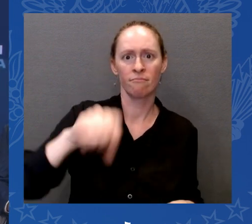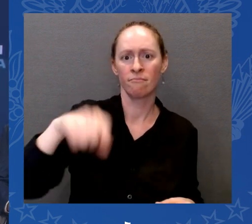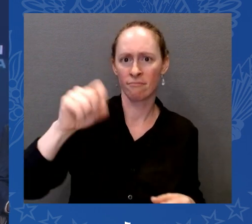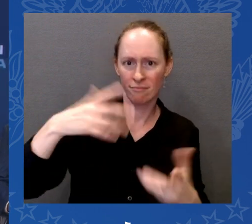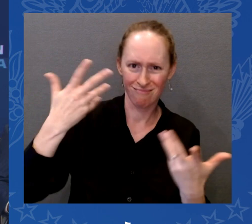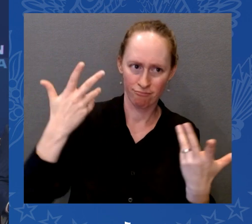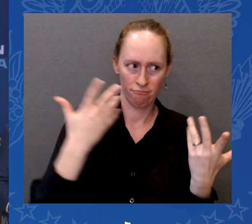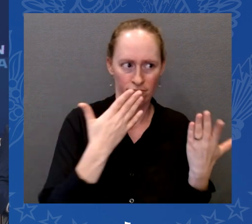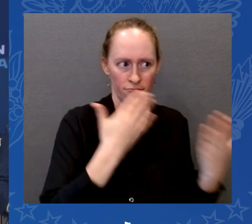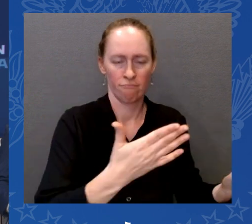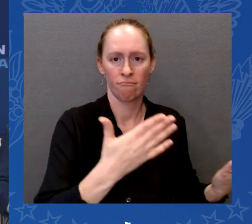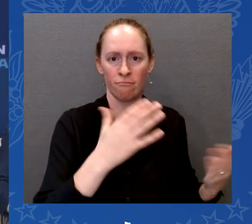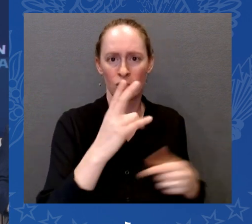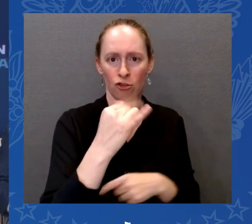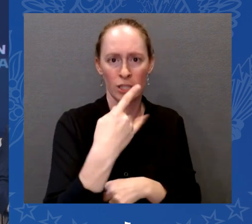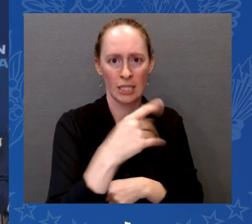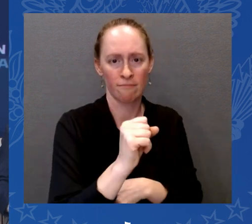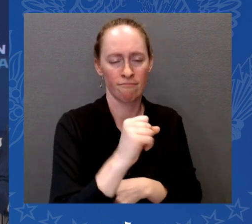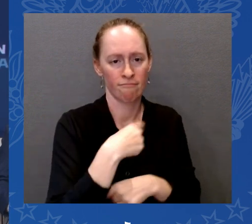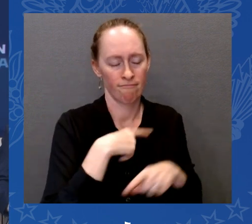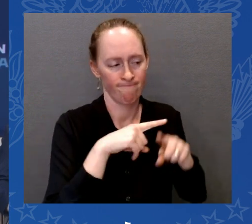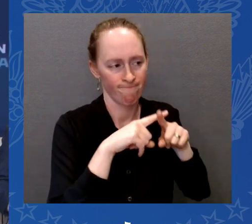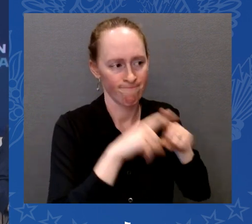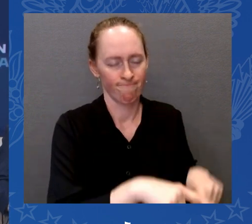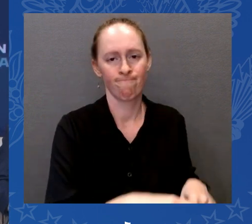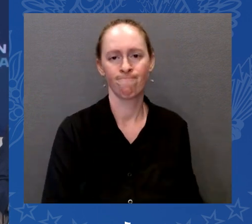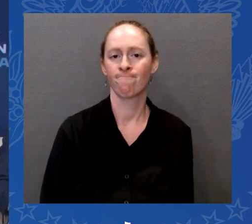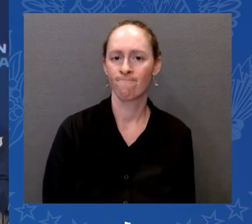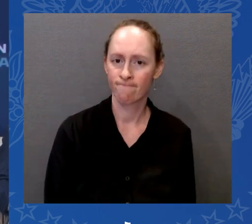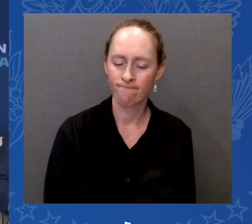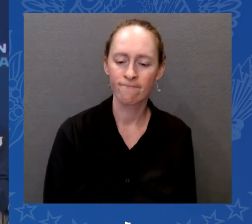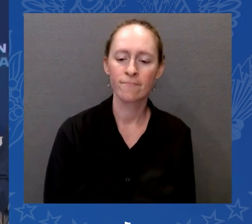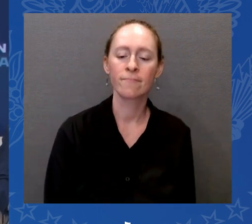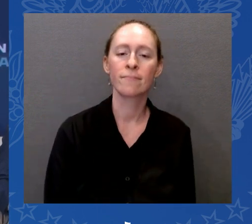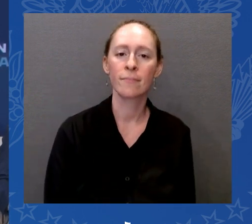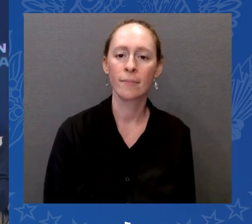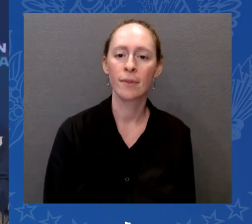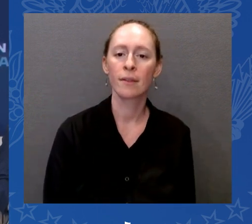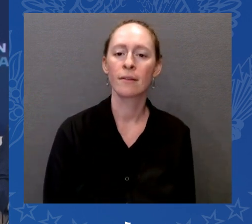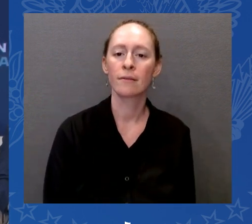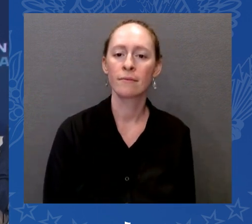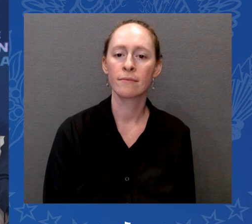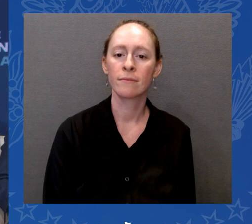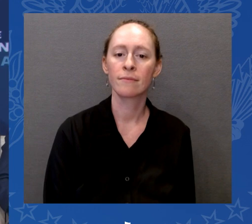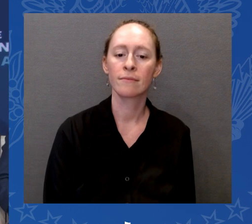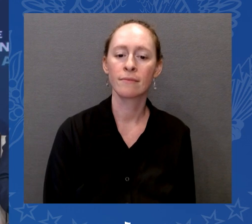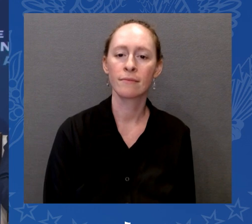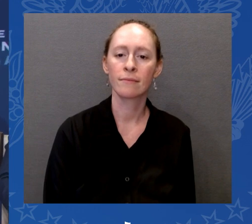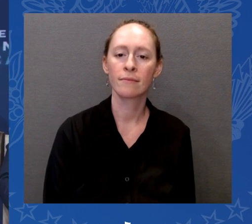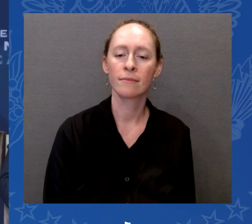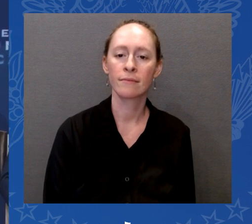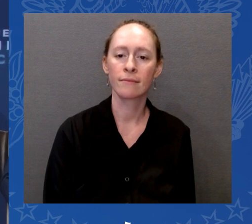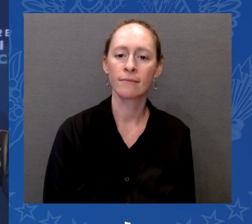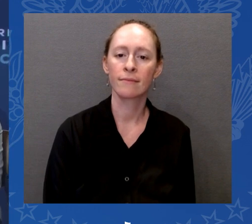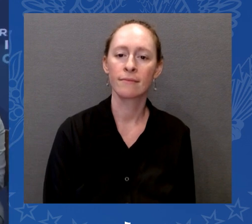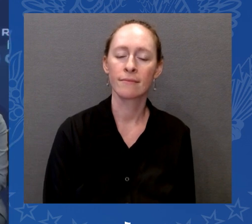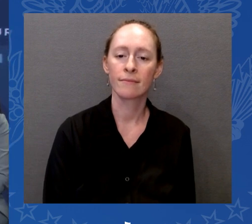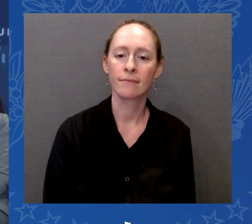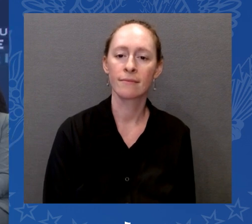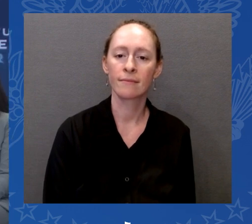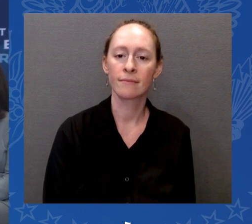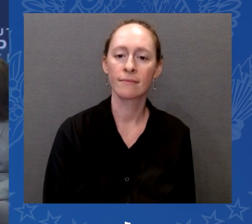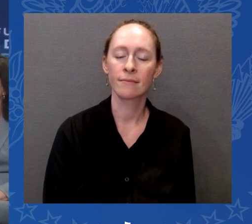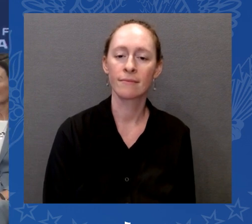on it. One of the things I've been able to do, and I make no bones about it, because of what Russia's activities, we